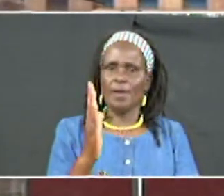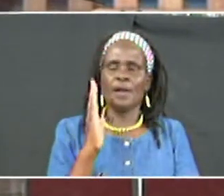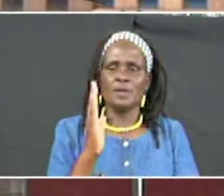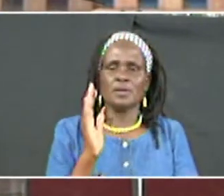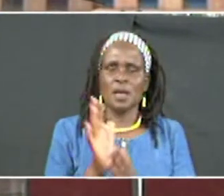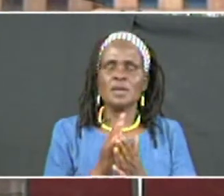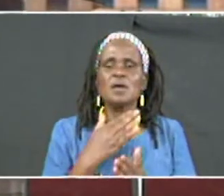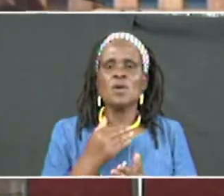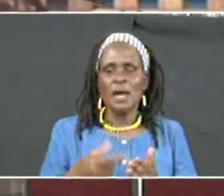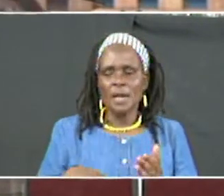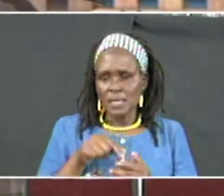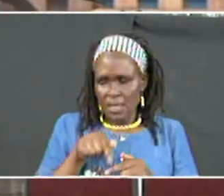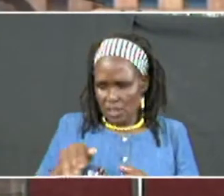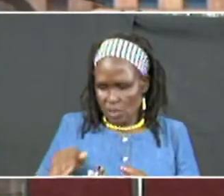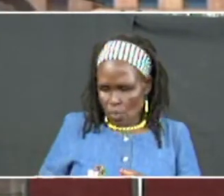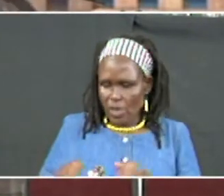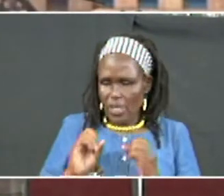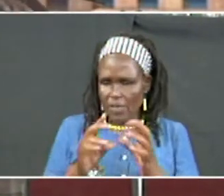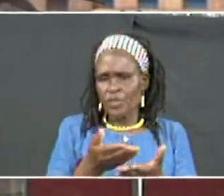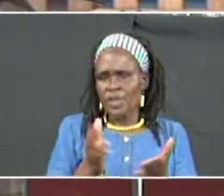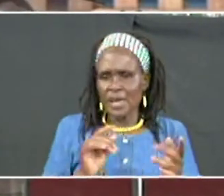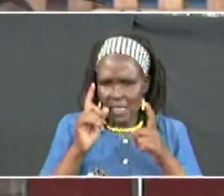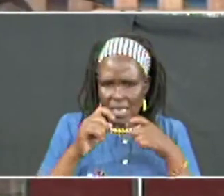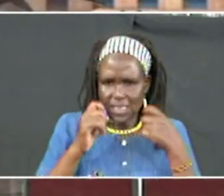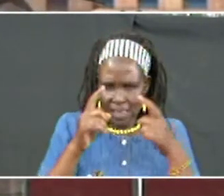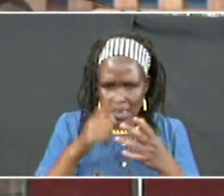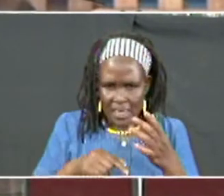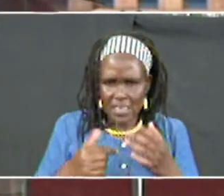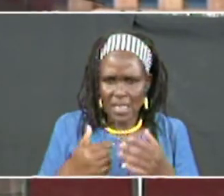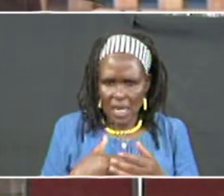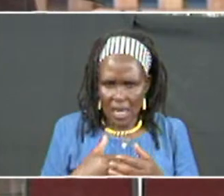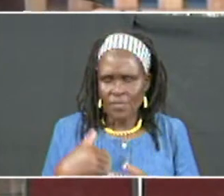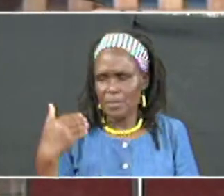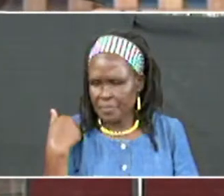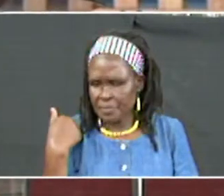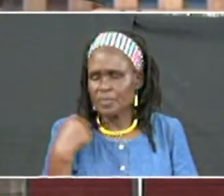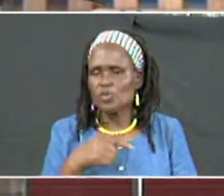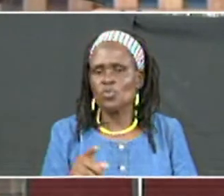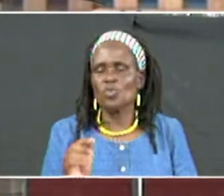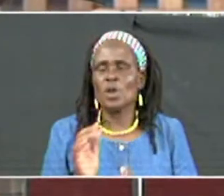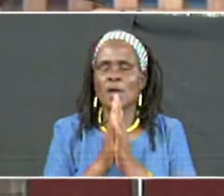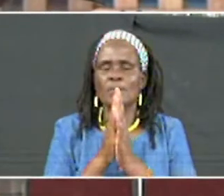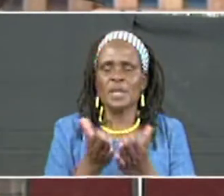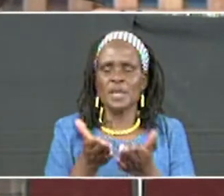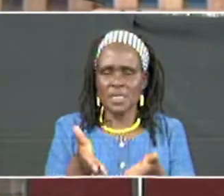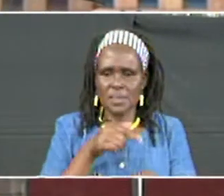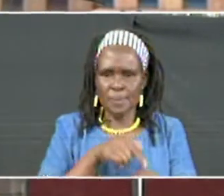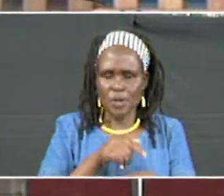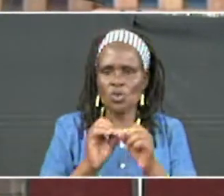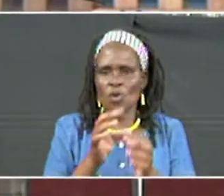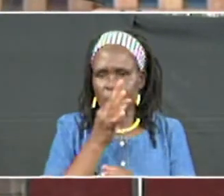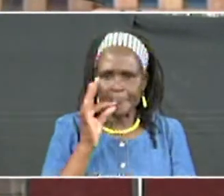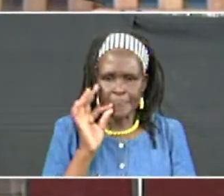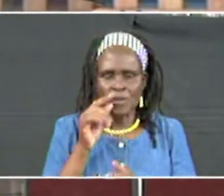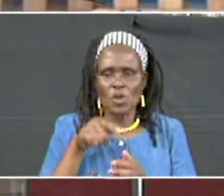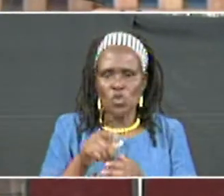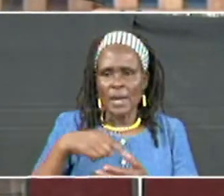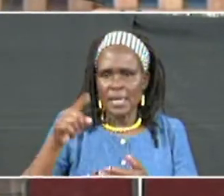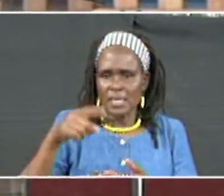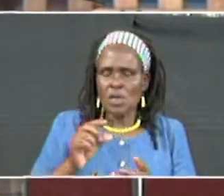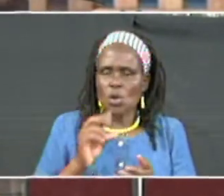if there is a sin that has been besetting you. I pray that in this period of fasting, your righteousness will